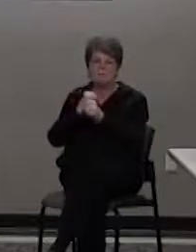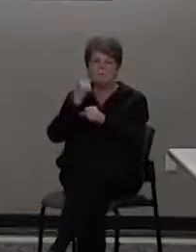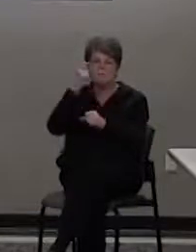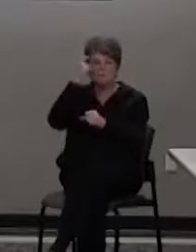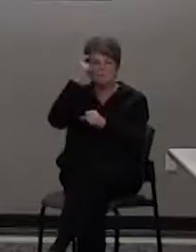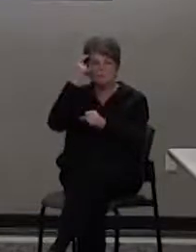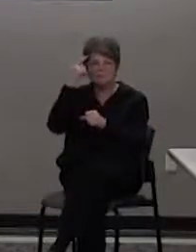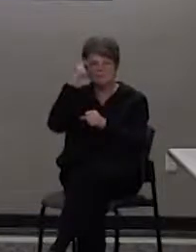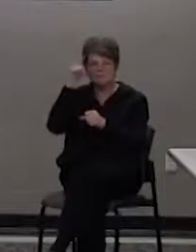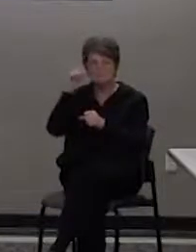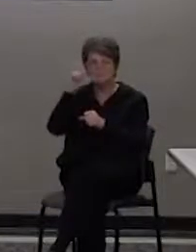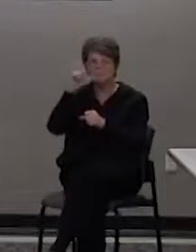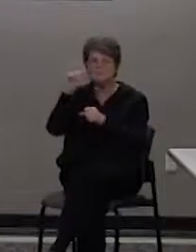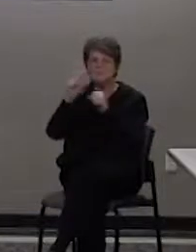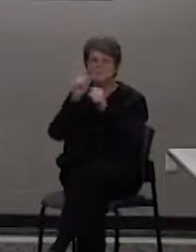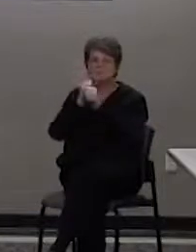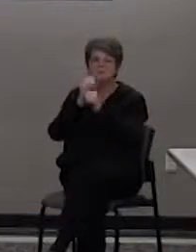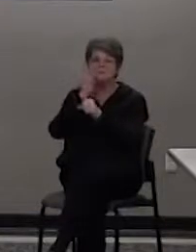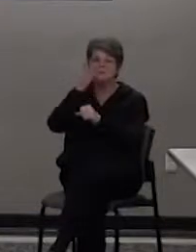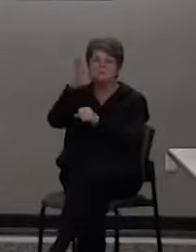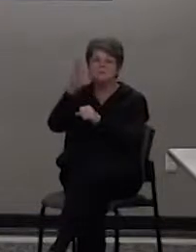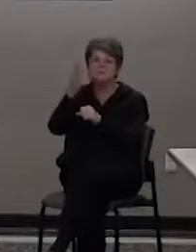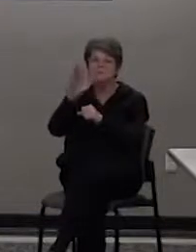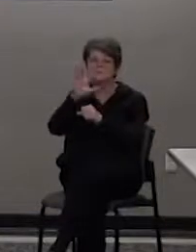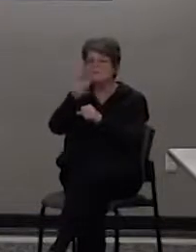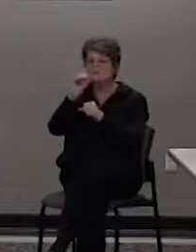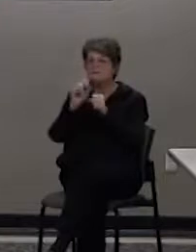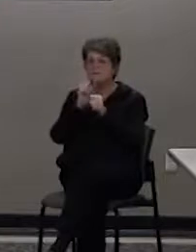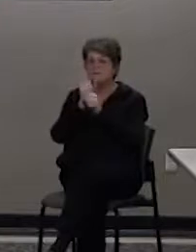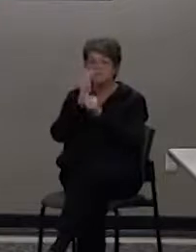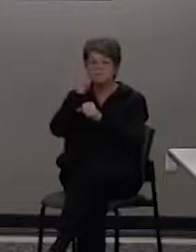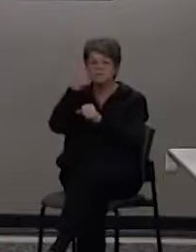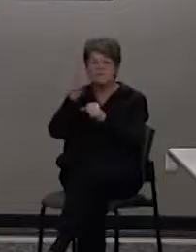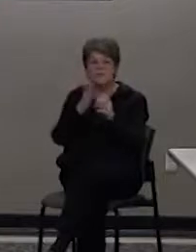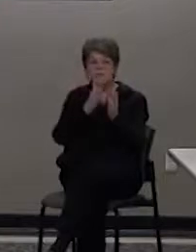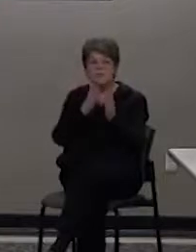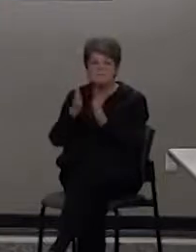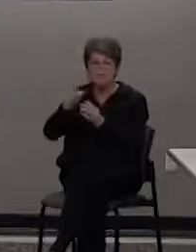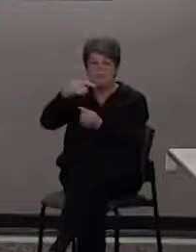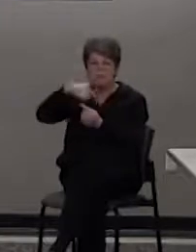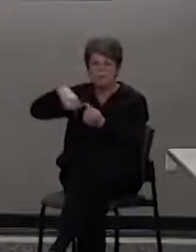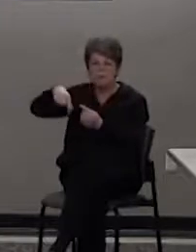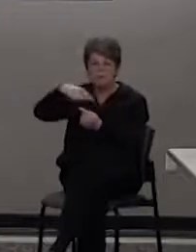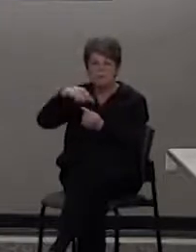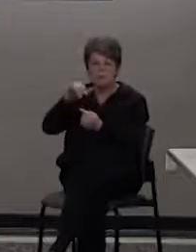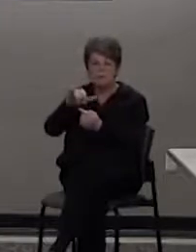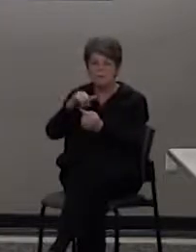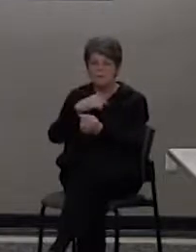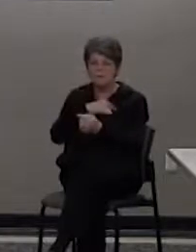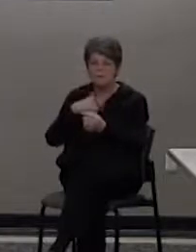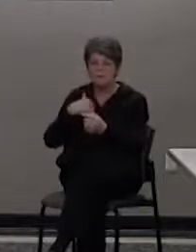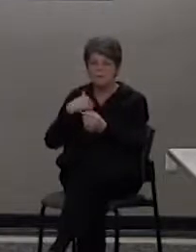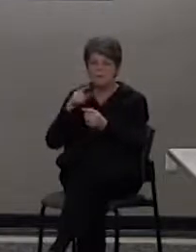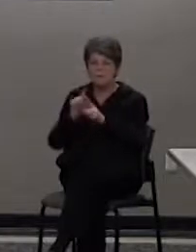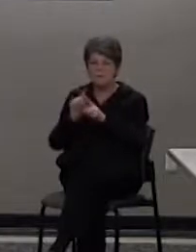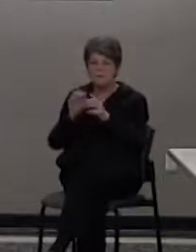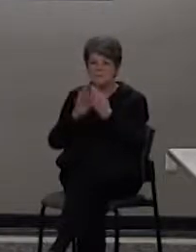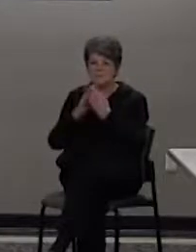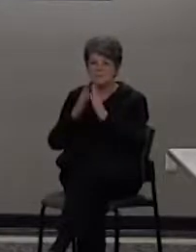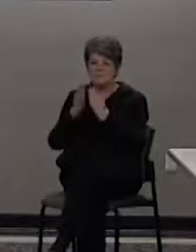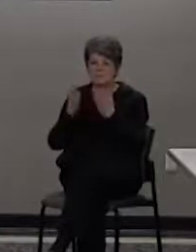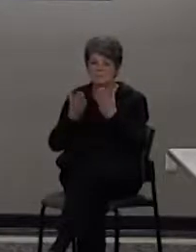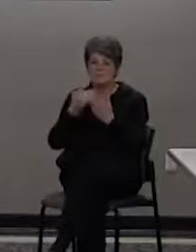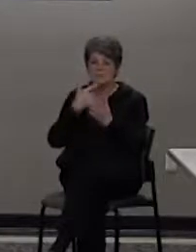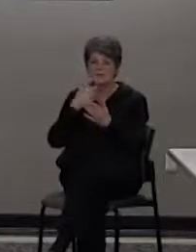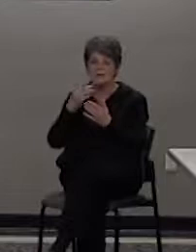for 20 years from now and 50 years from now, and plan around that. We as a community may say, and there